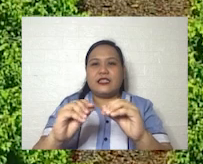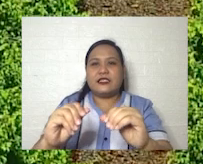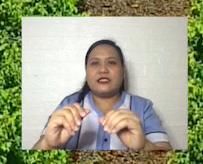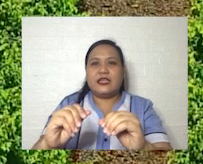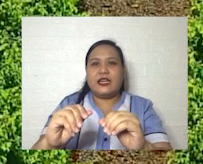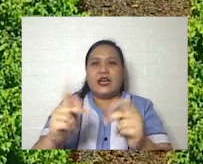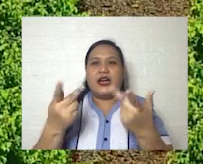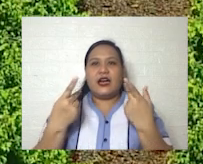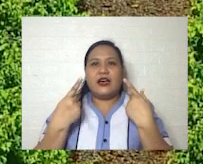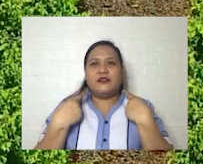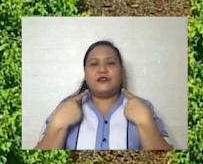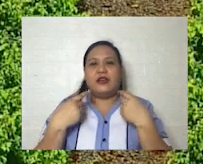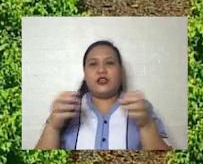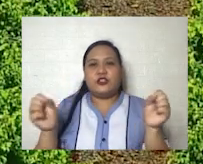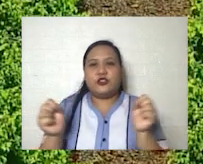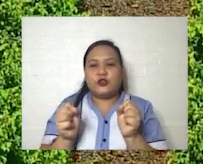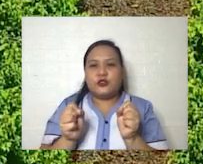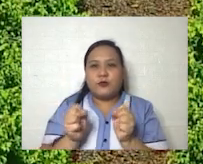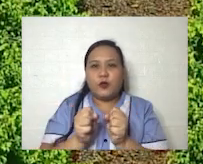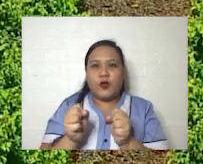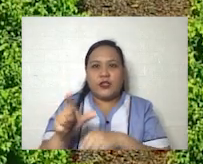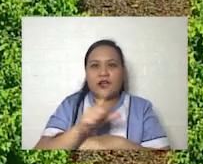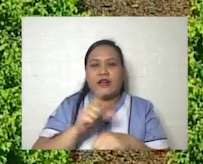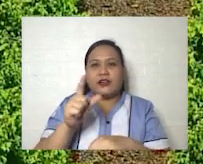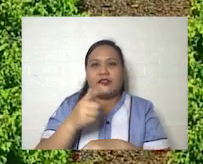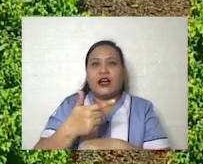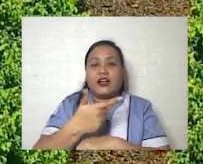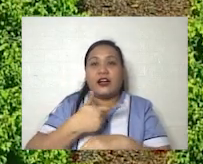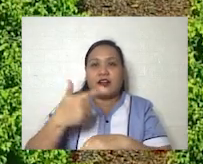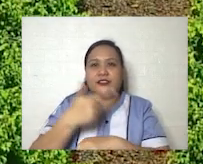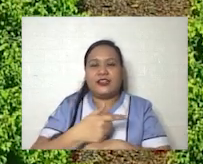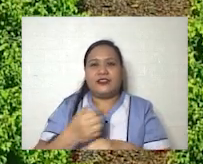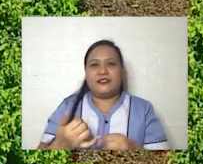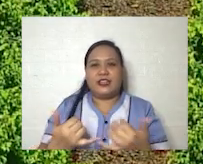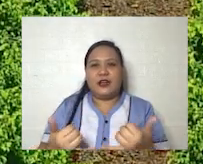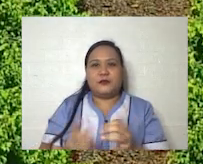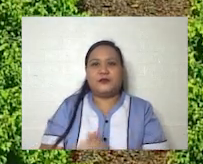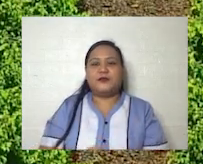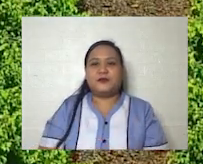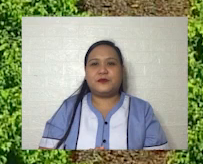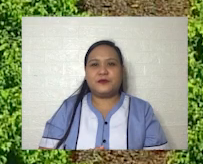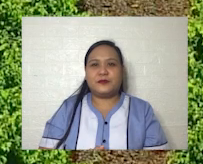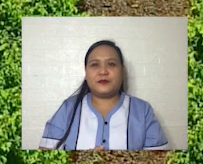their seeds to have their mini garden right away.